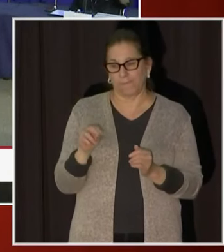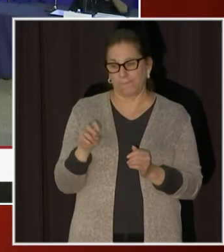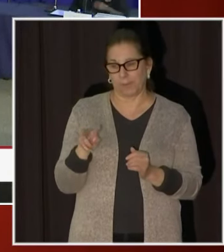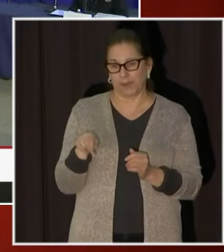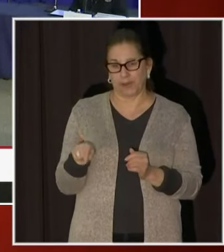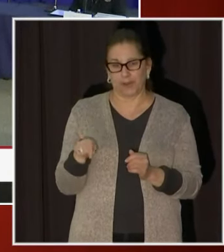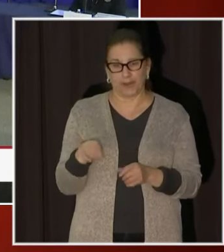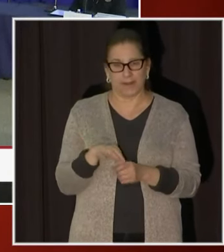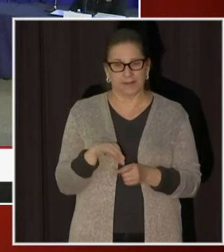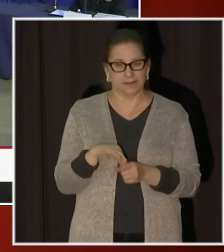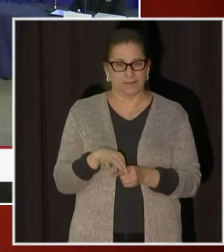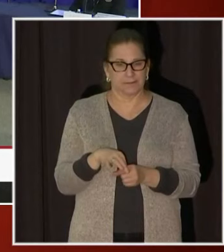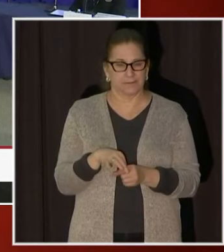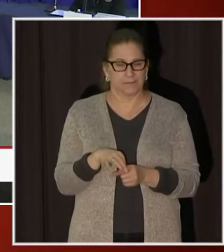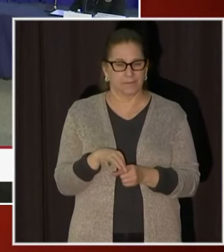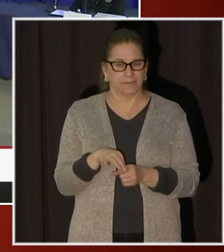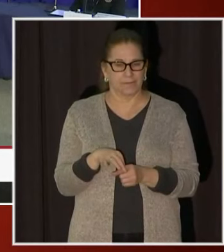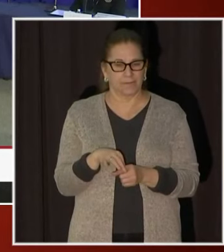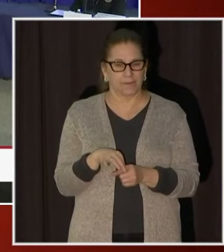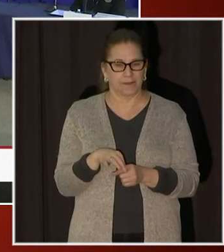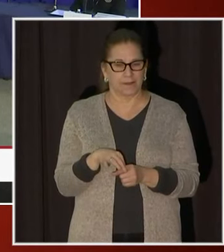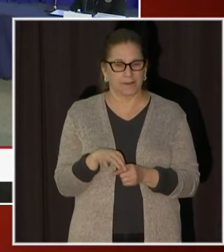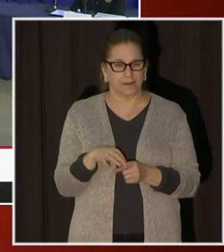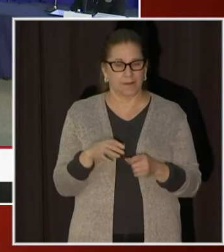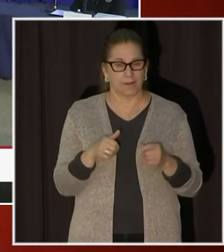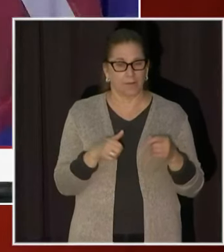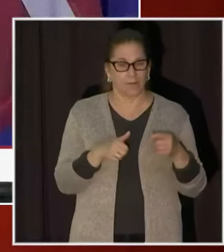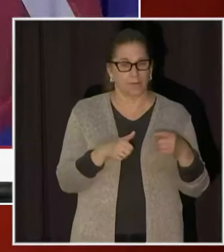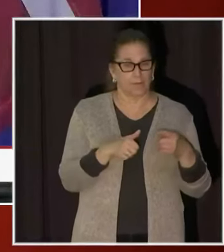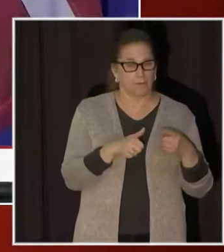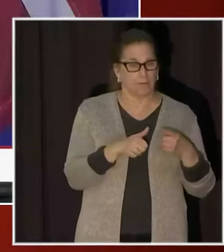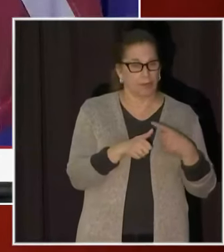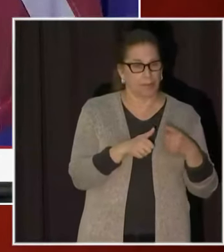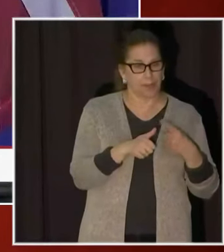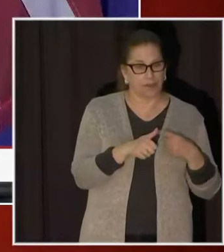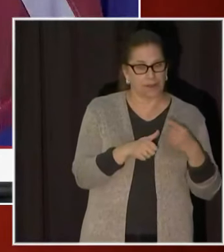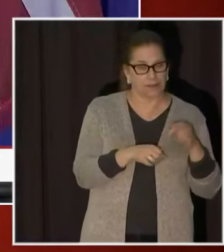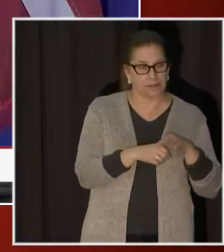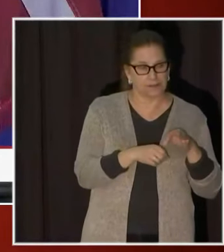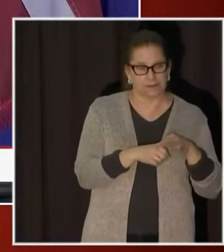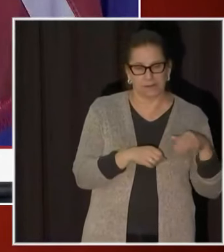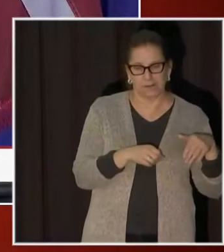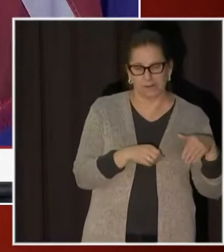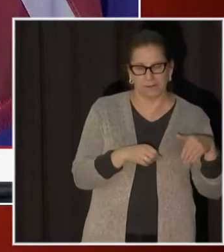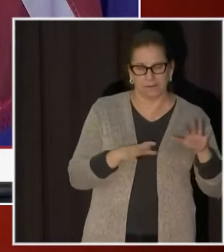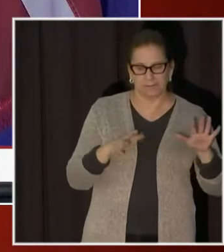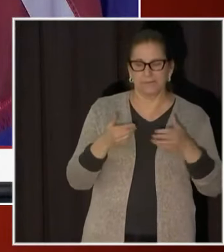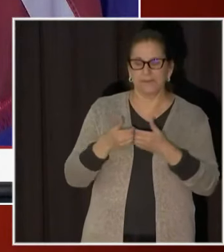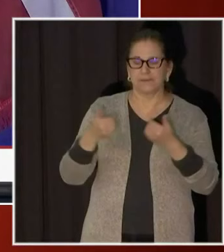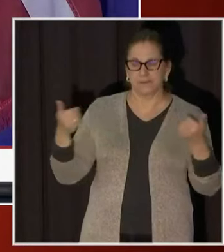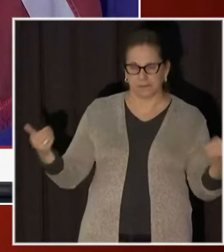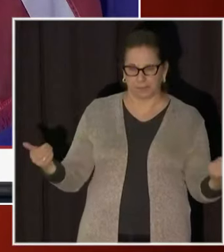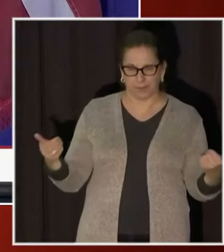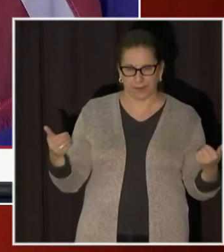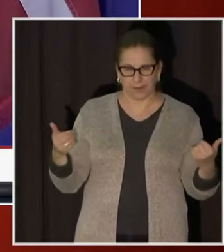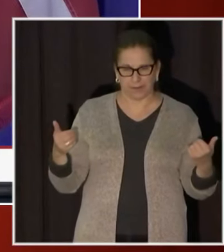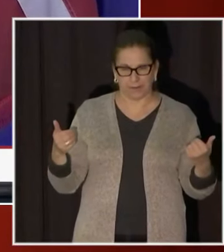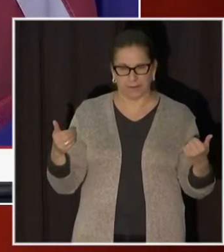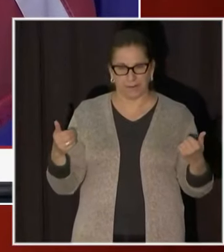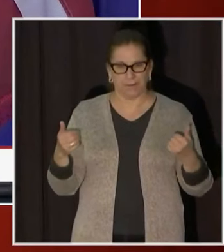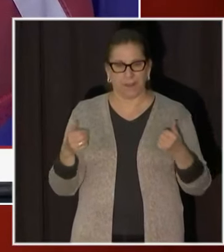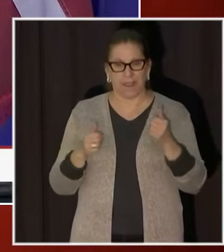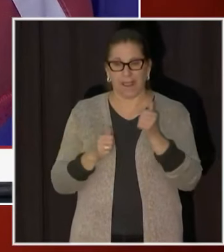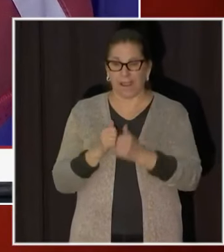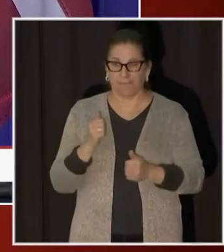do with the primary that's coming up on June the 2nd. Everybody eligible for the